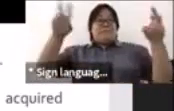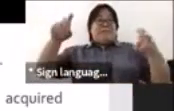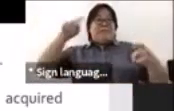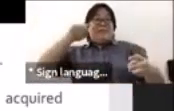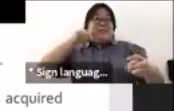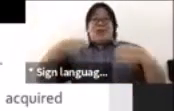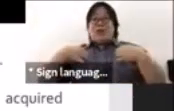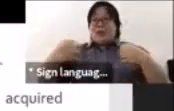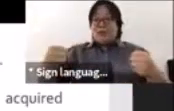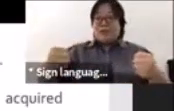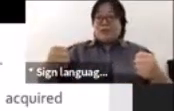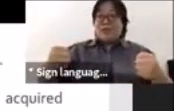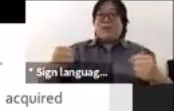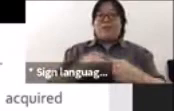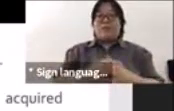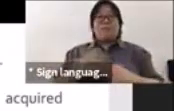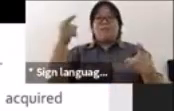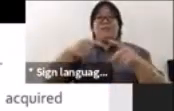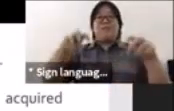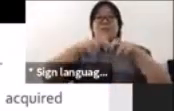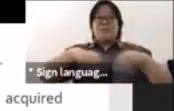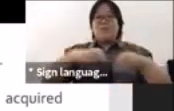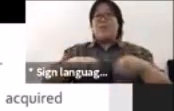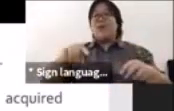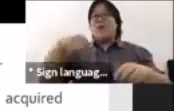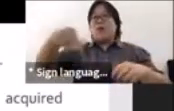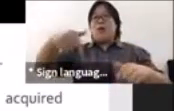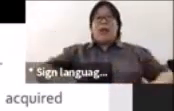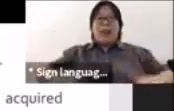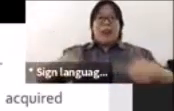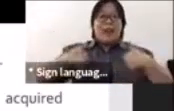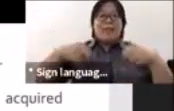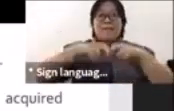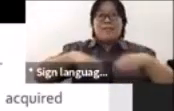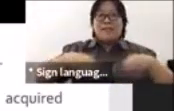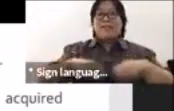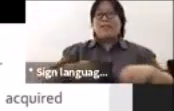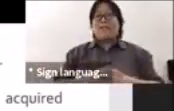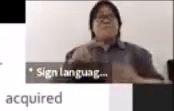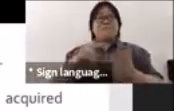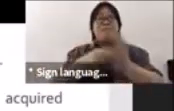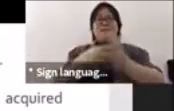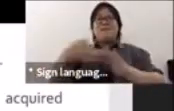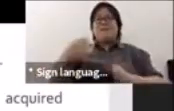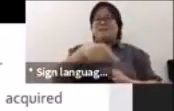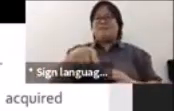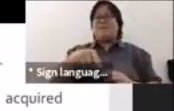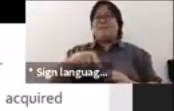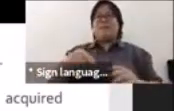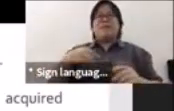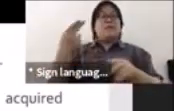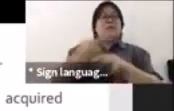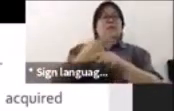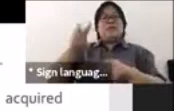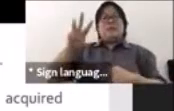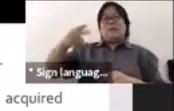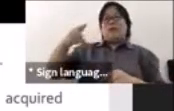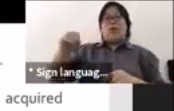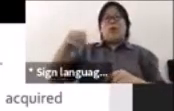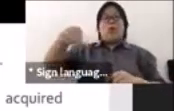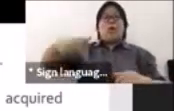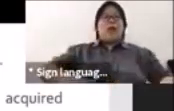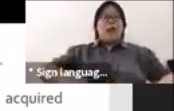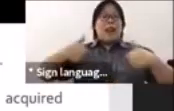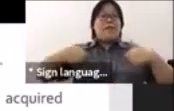while quality of life study is concerned. So they generally use the WHO quality of life